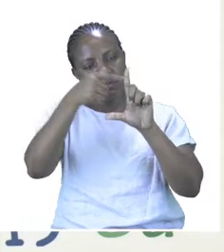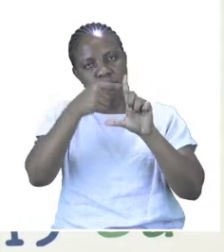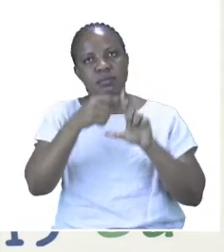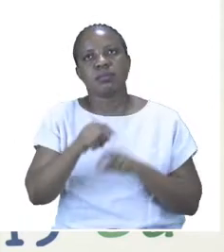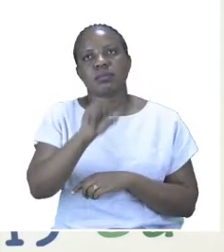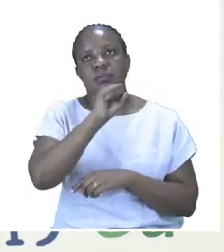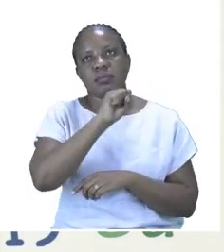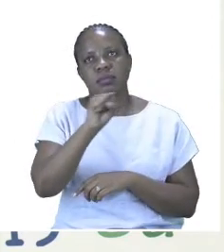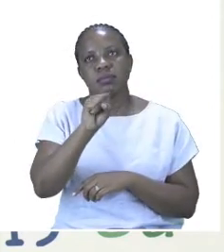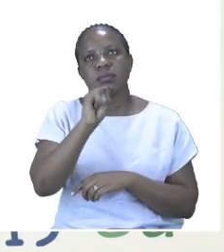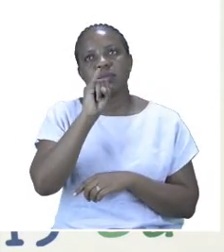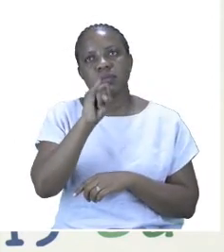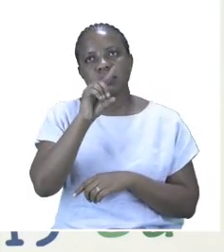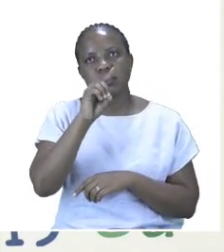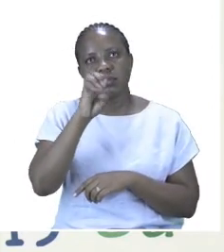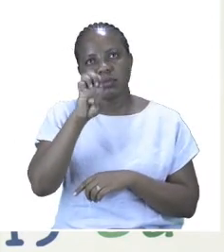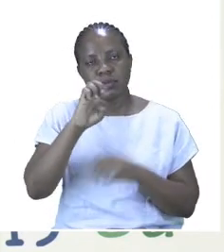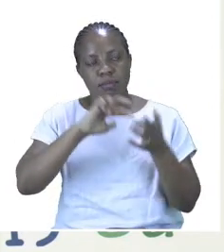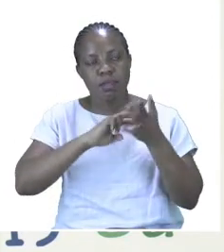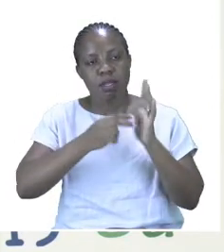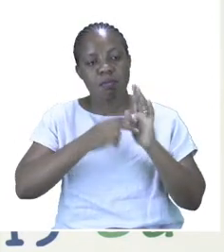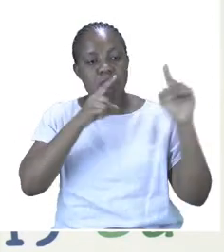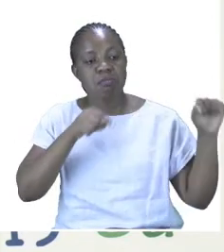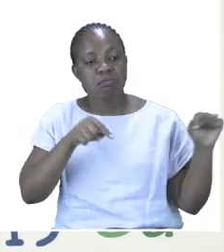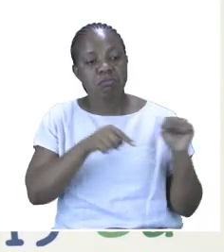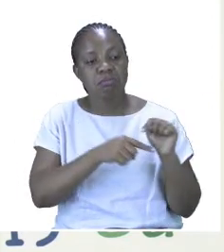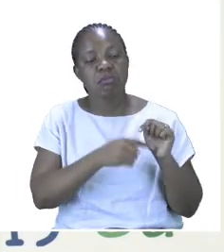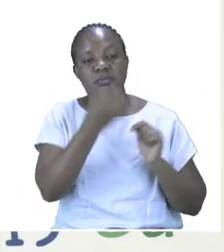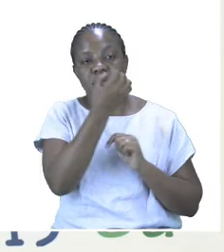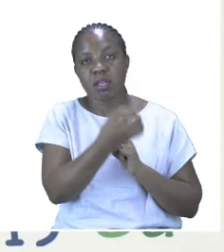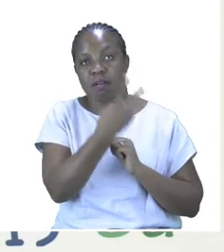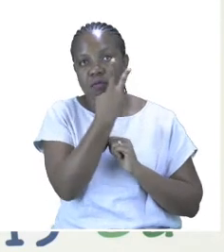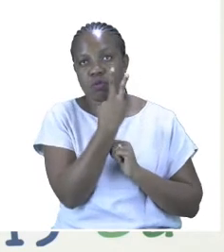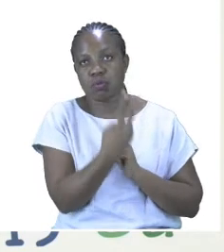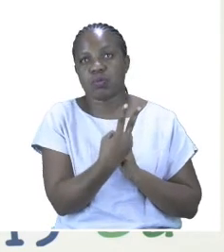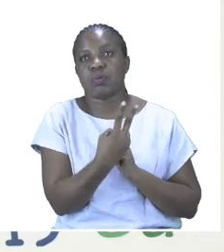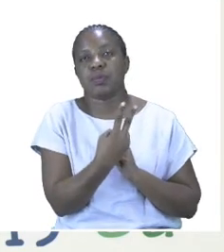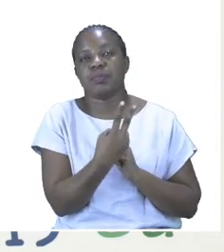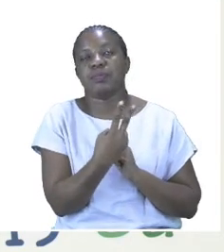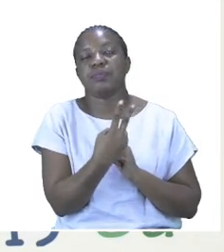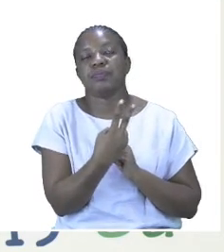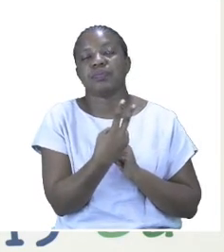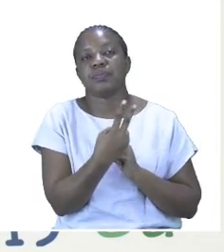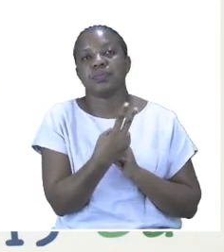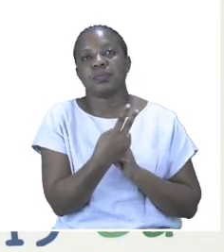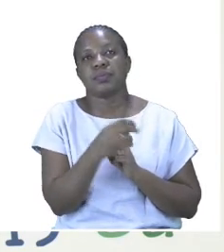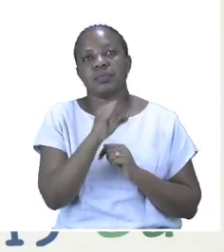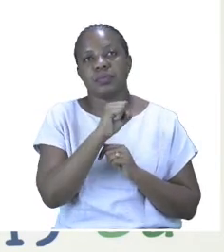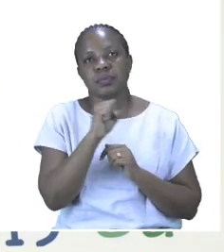have 1, 2 sides. And then when they are talking